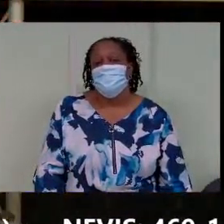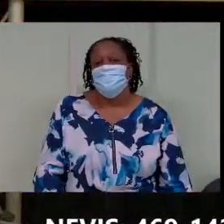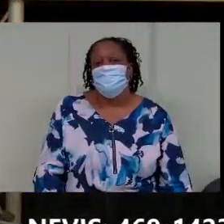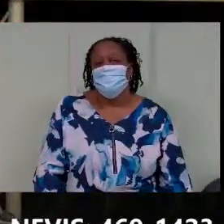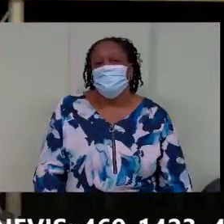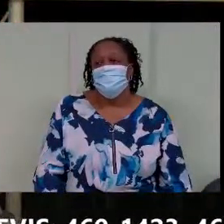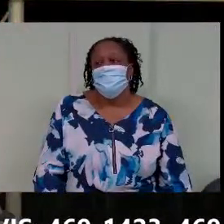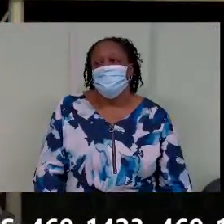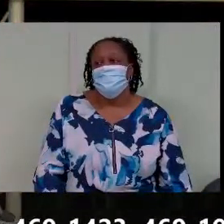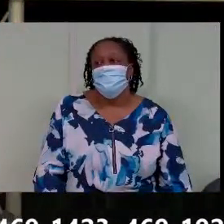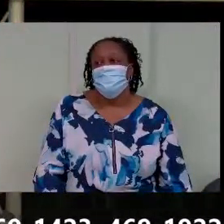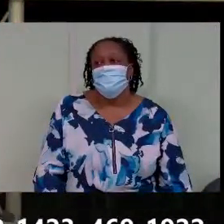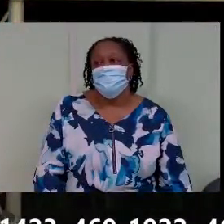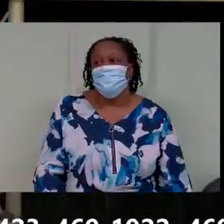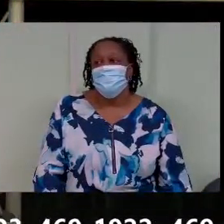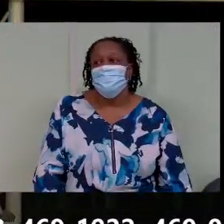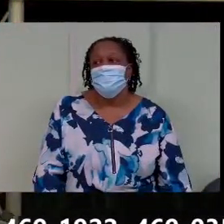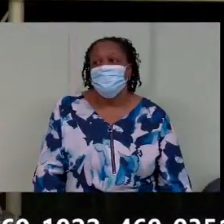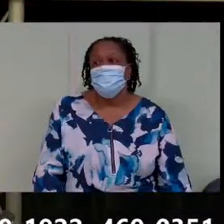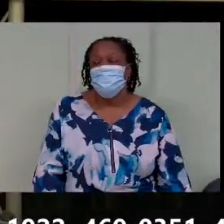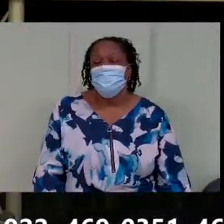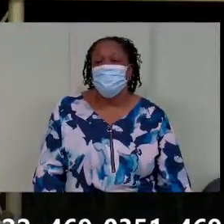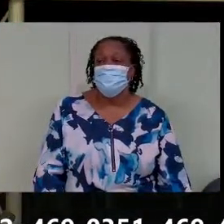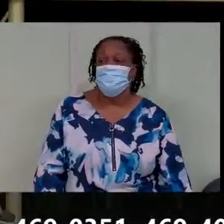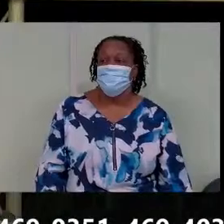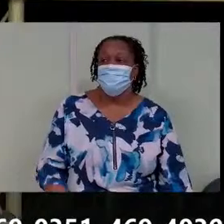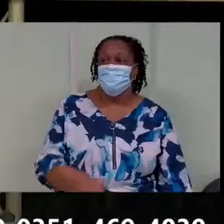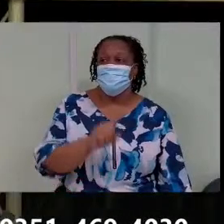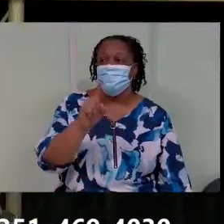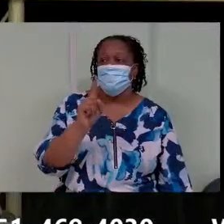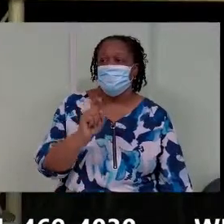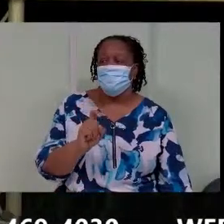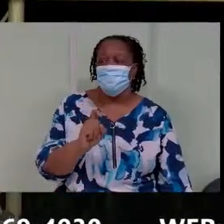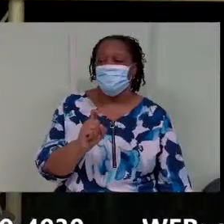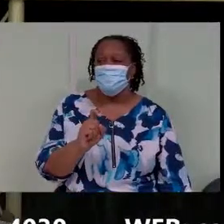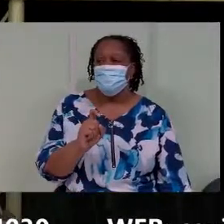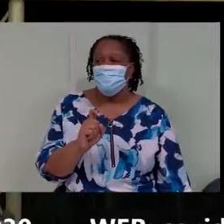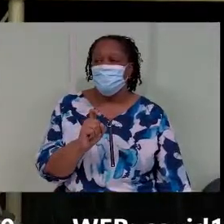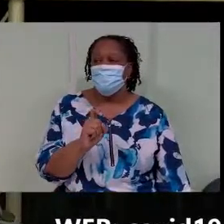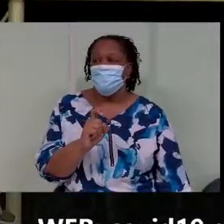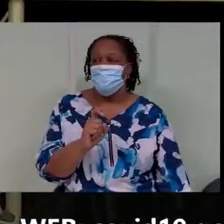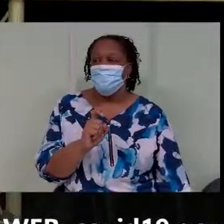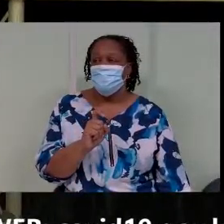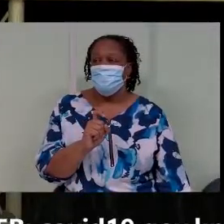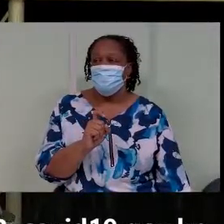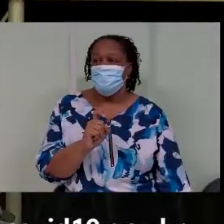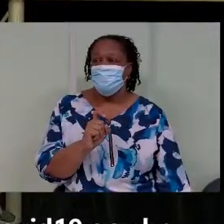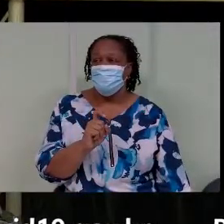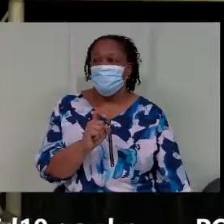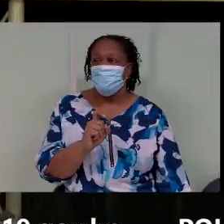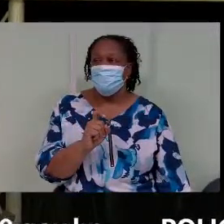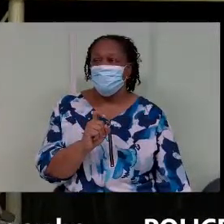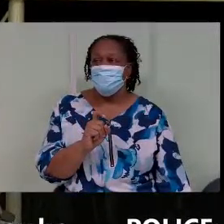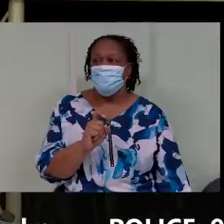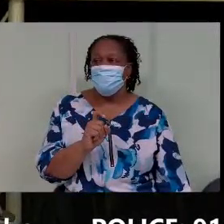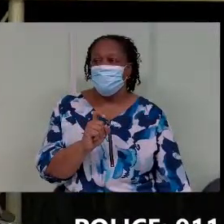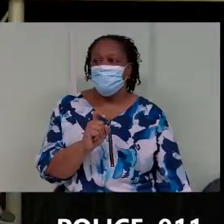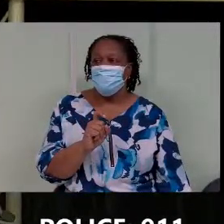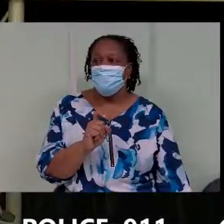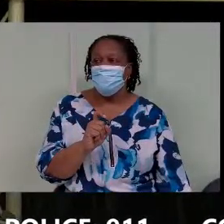Thank you, Dr. Wilkinson. The second question, what's the status with the plans for putting people